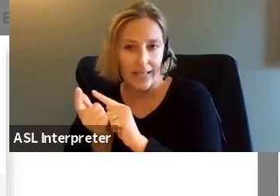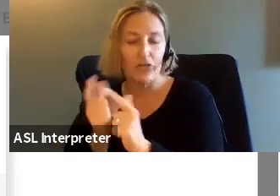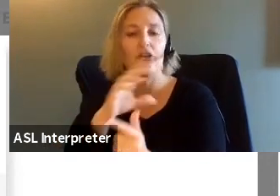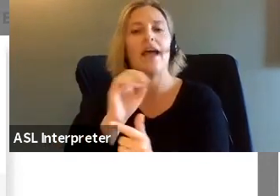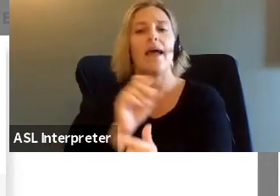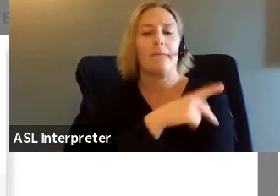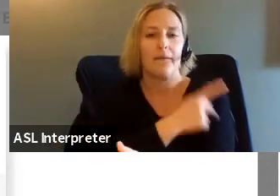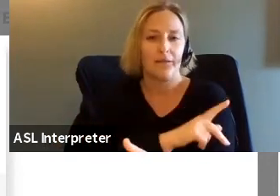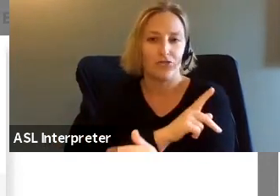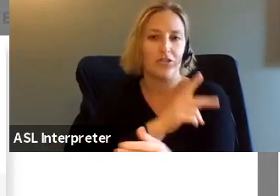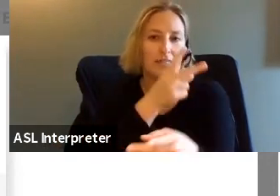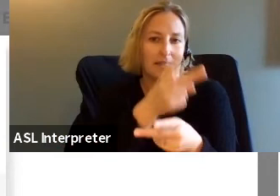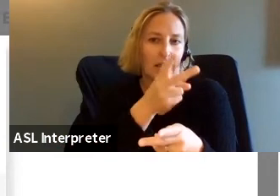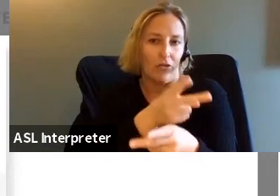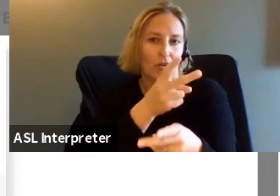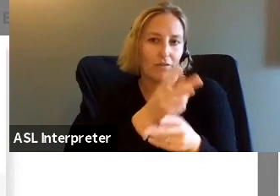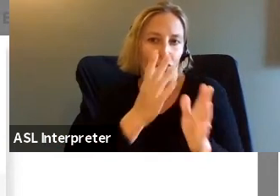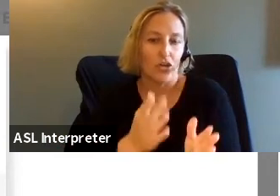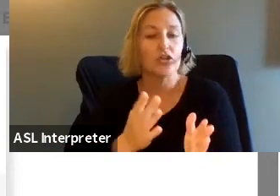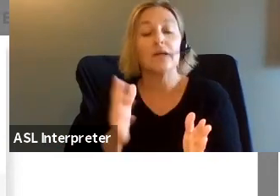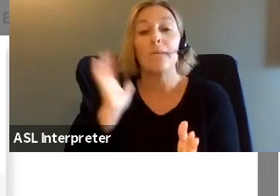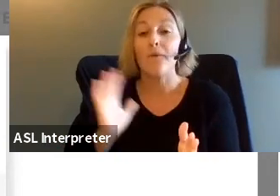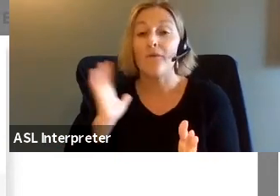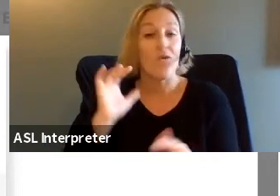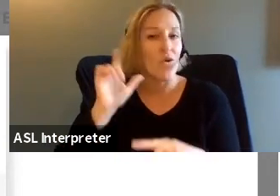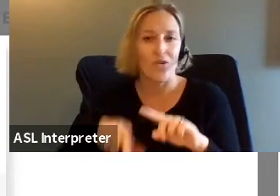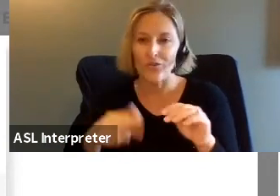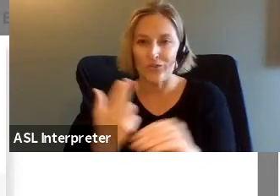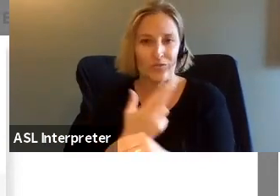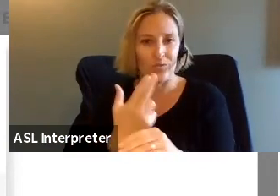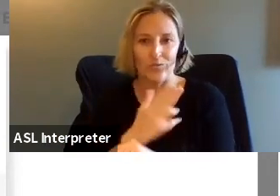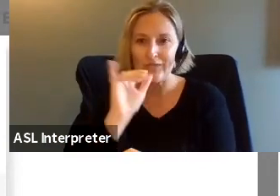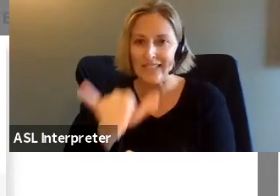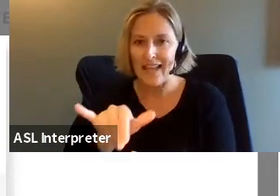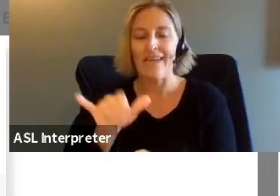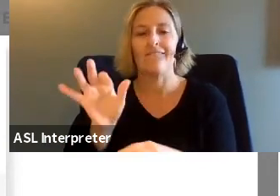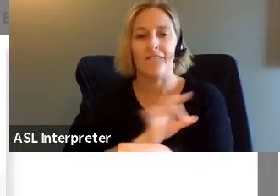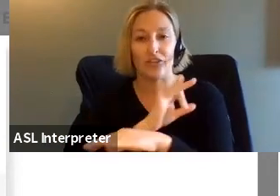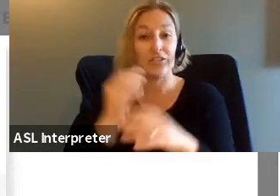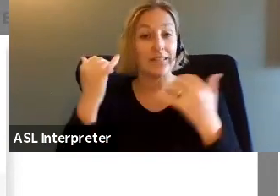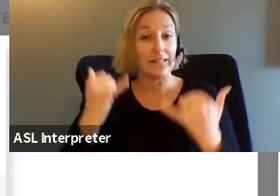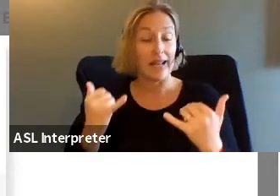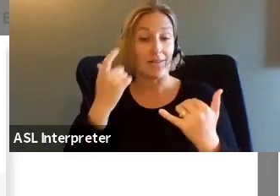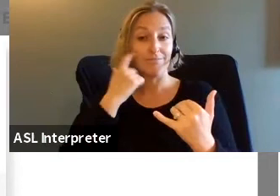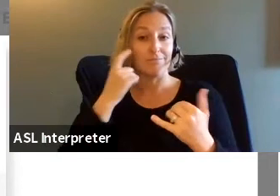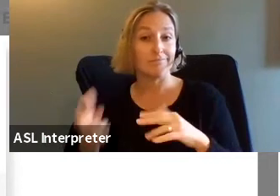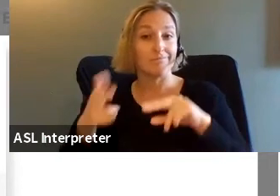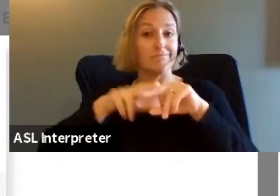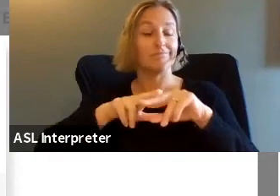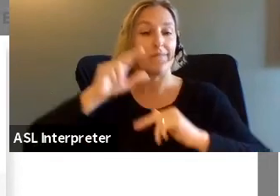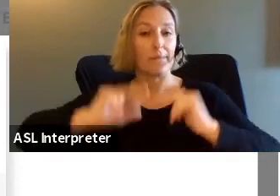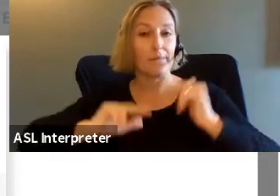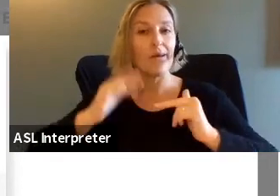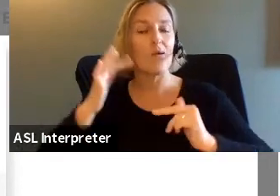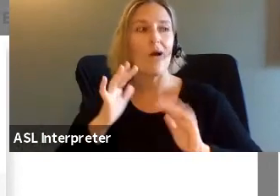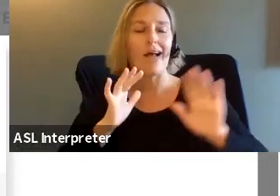patient caregivers, which was not a functionality that we were able to have in the beginning, but this was something that we were able to build in response to